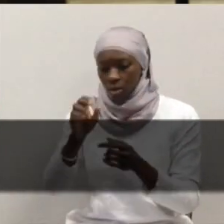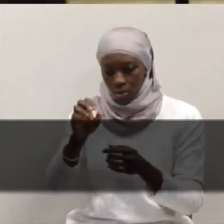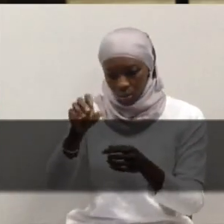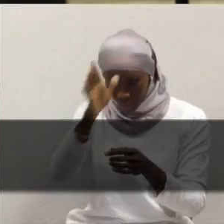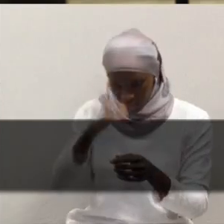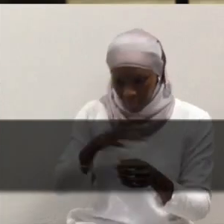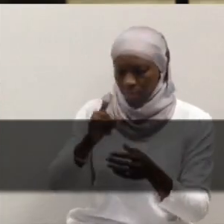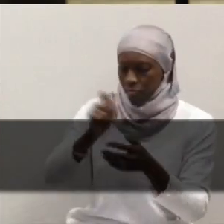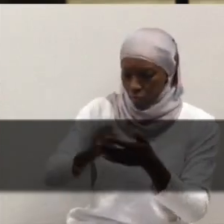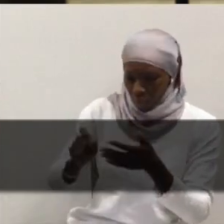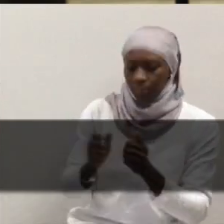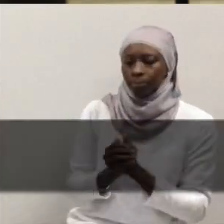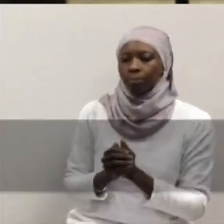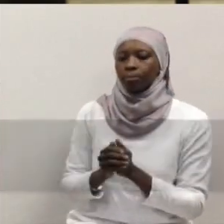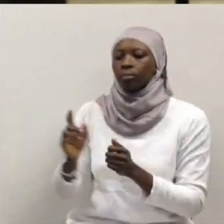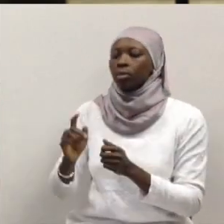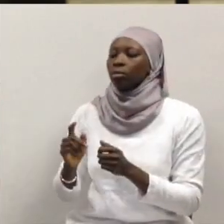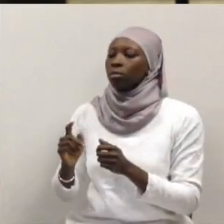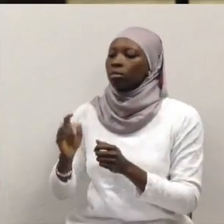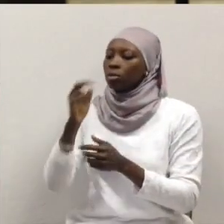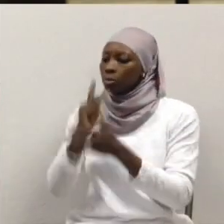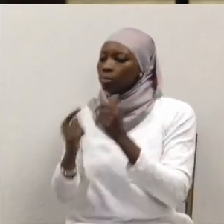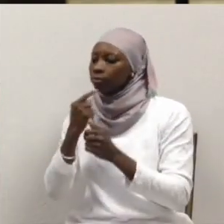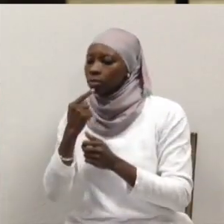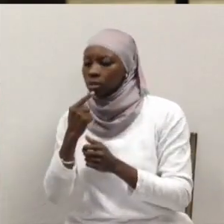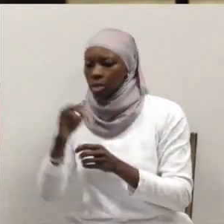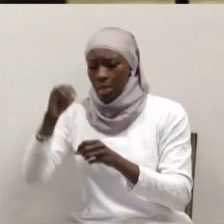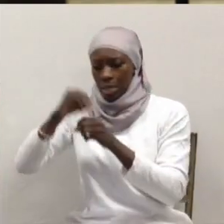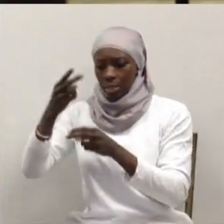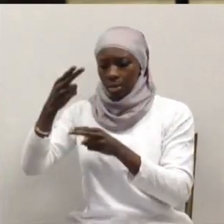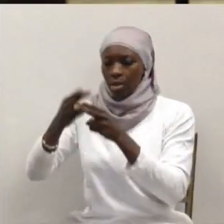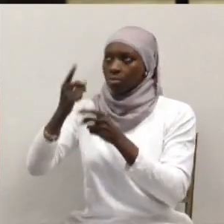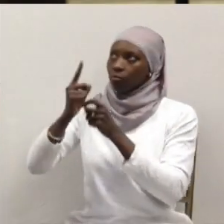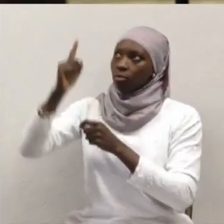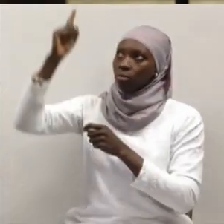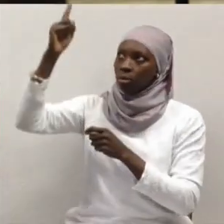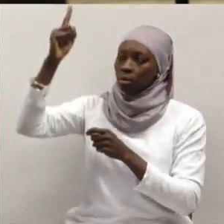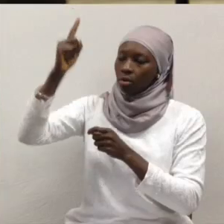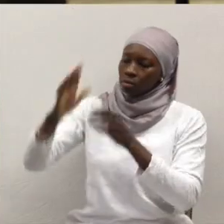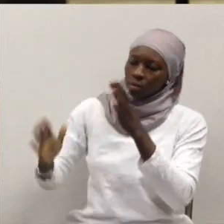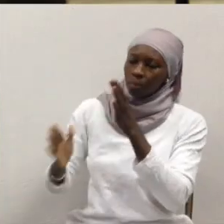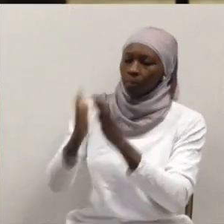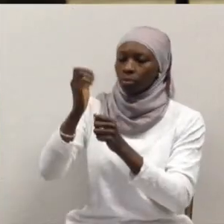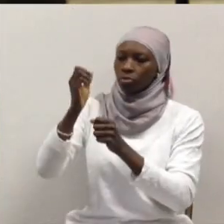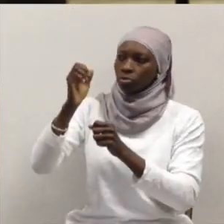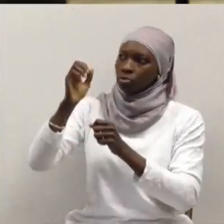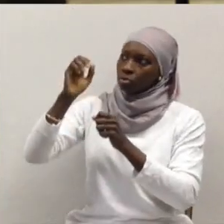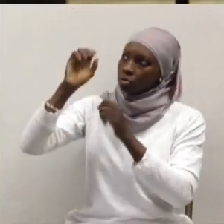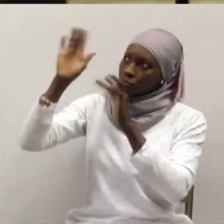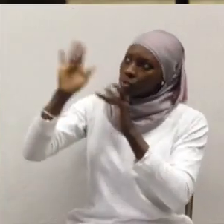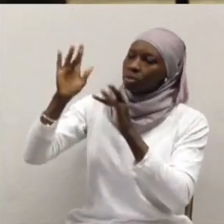The Prophet tells Imam Ali, remove it, Ali. And he replaced it with another